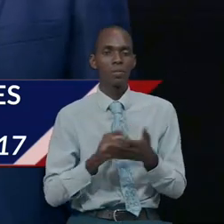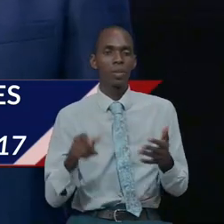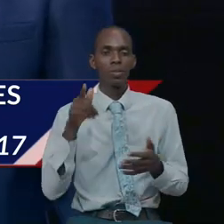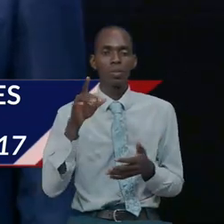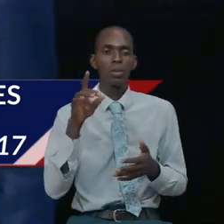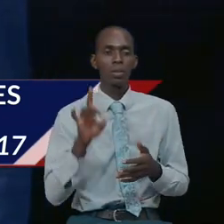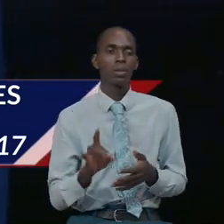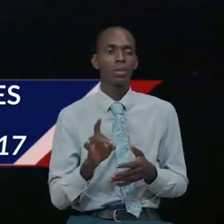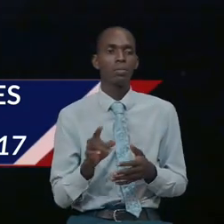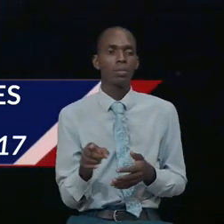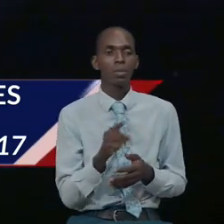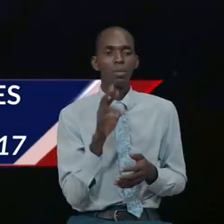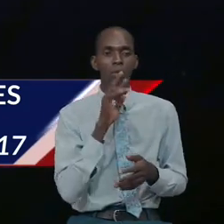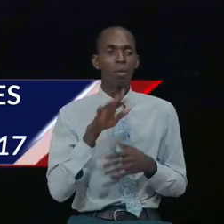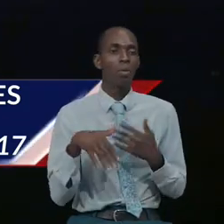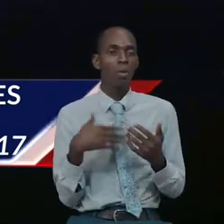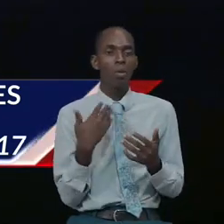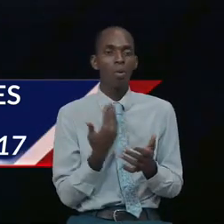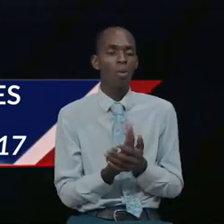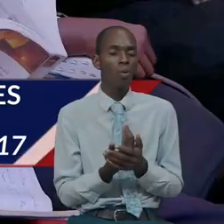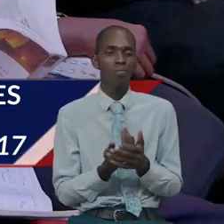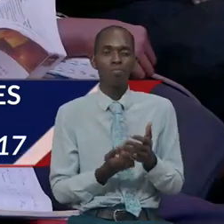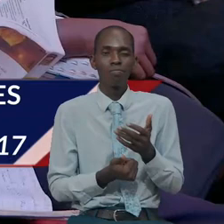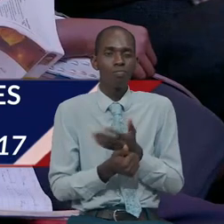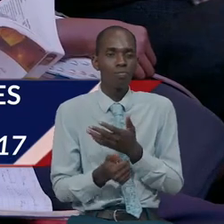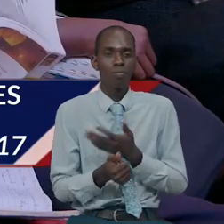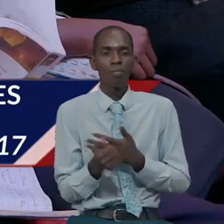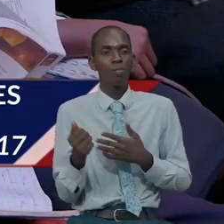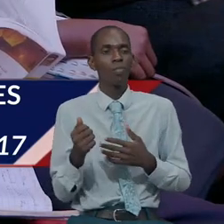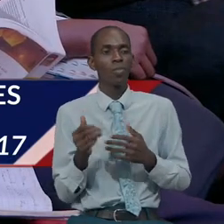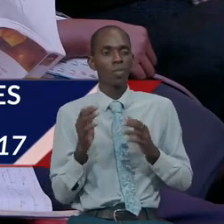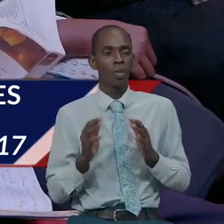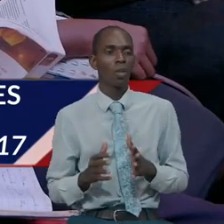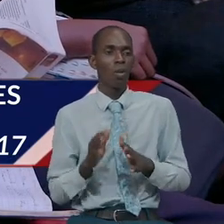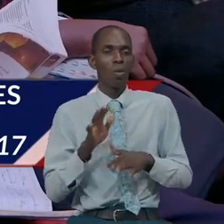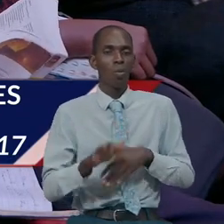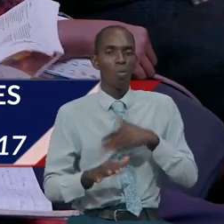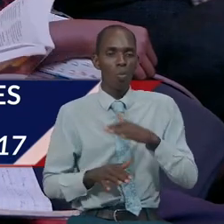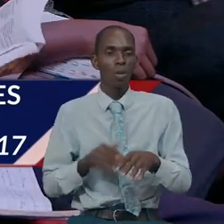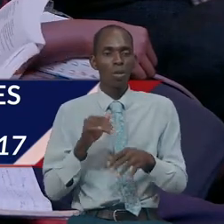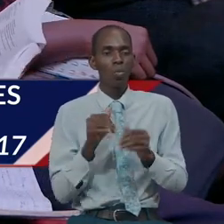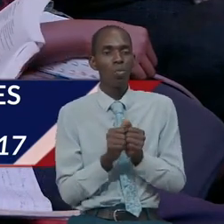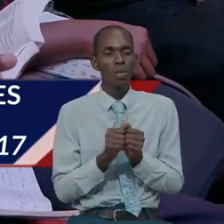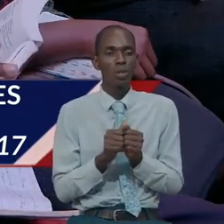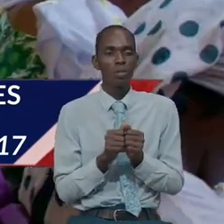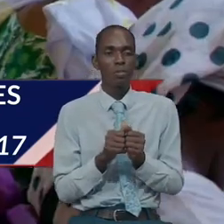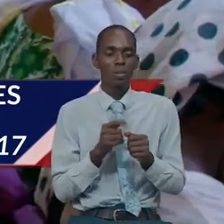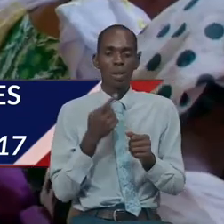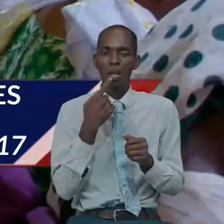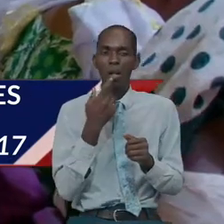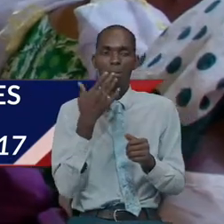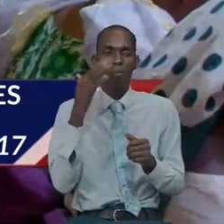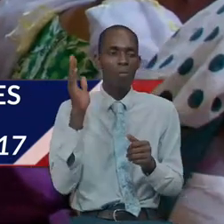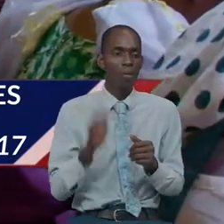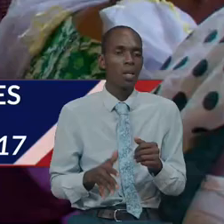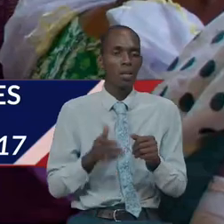They are all grievous revolters, walking with slanders. They are brass